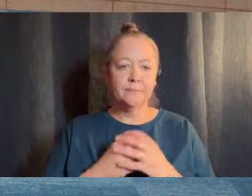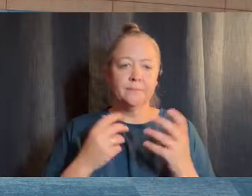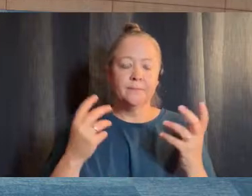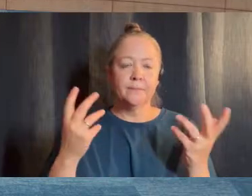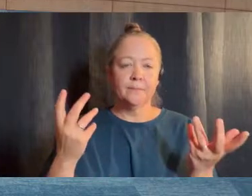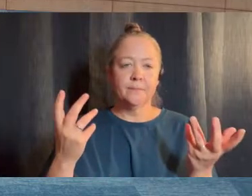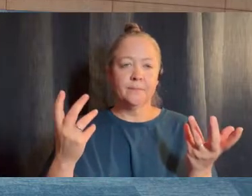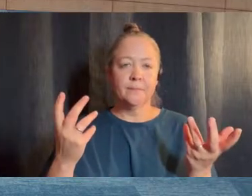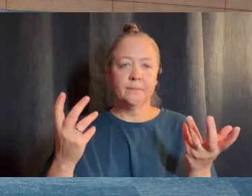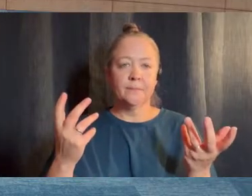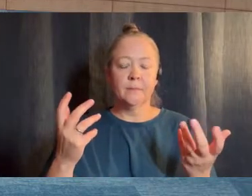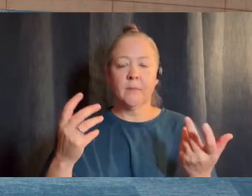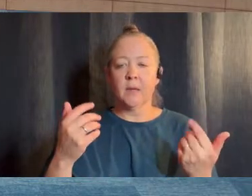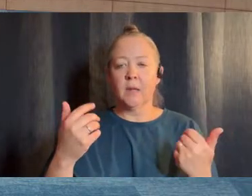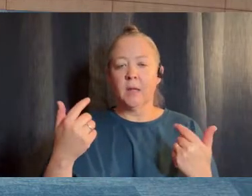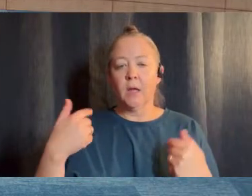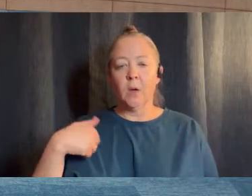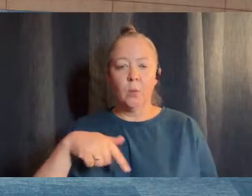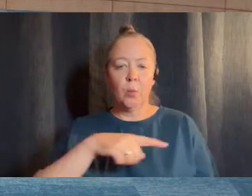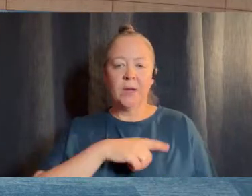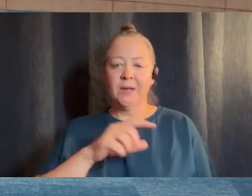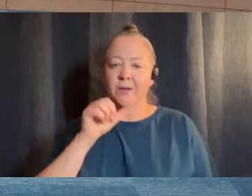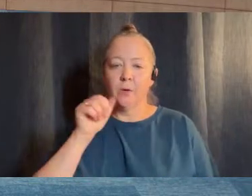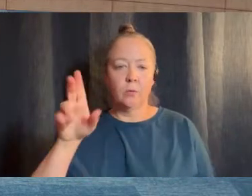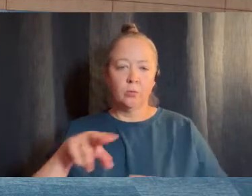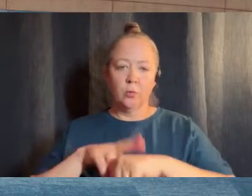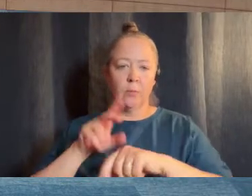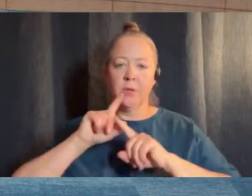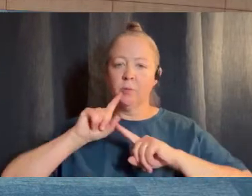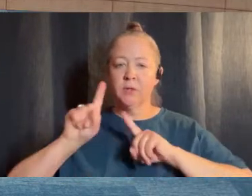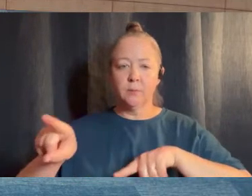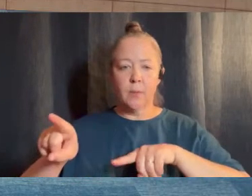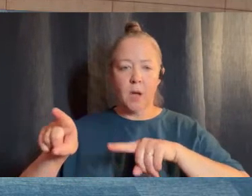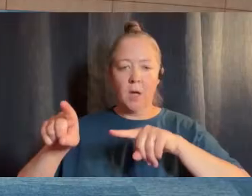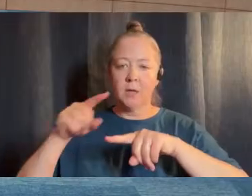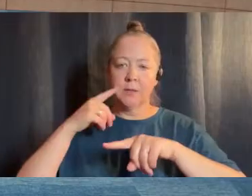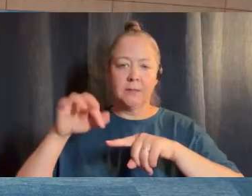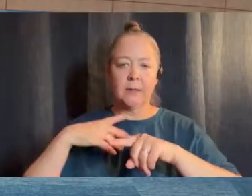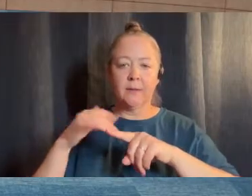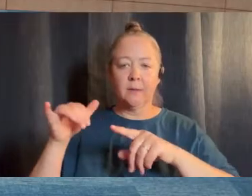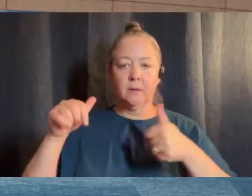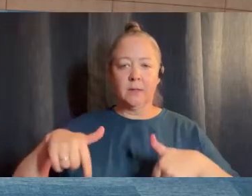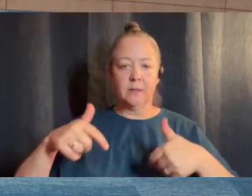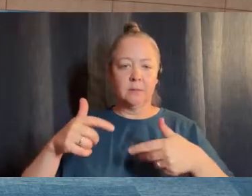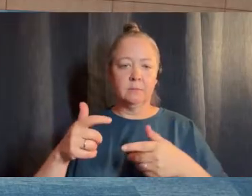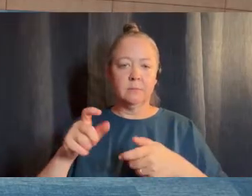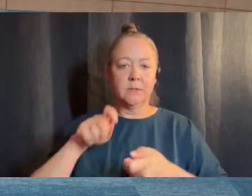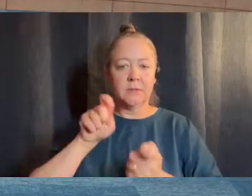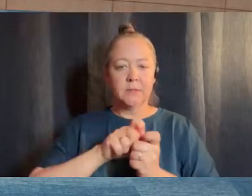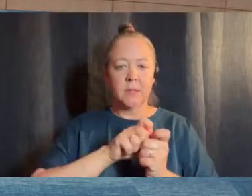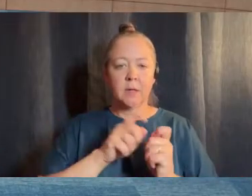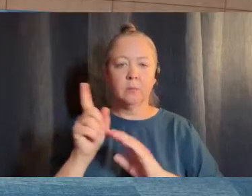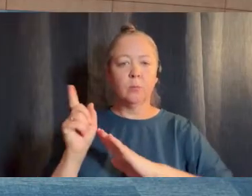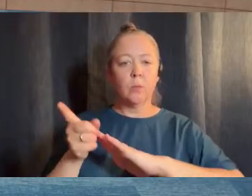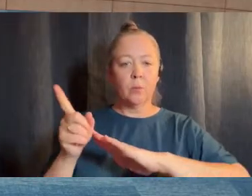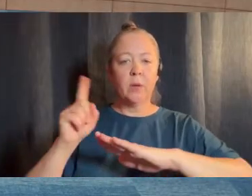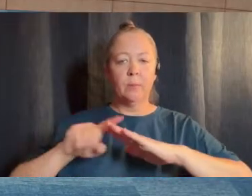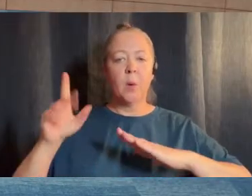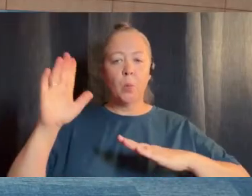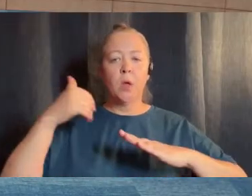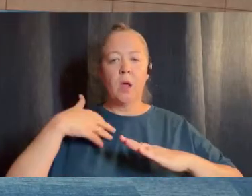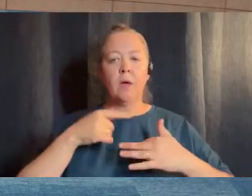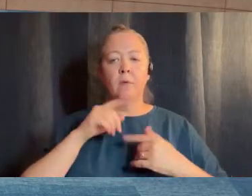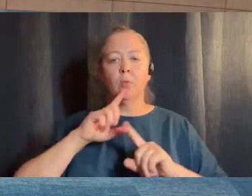Ms. Ferguson, we don't usually respond to resident input in the moment, but we do have a report later in the